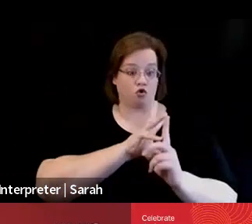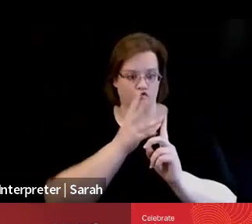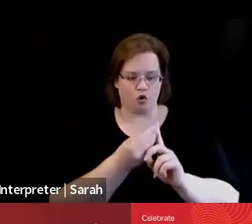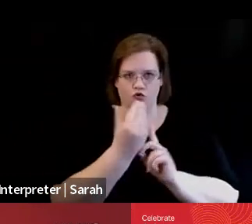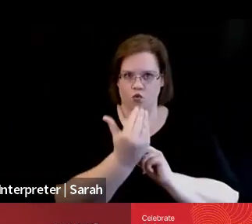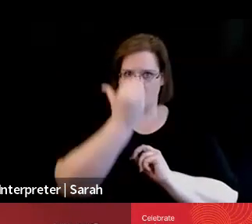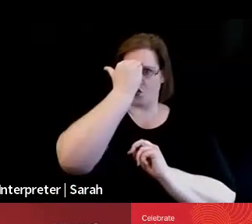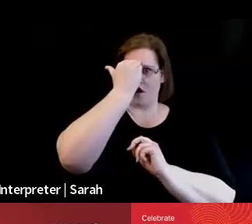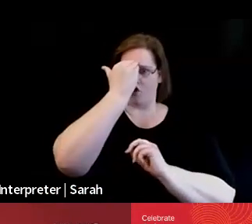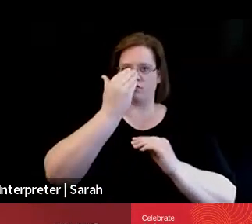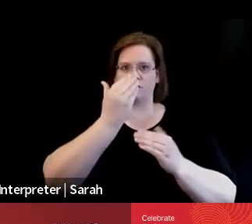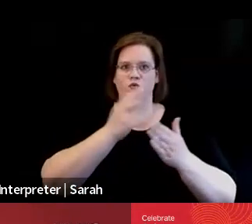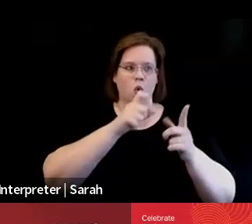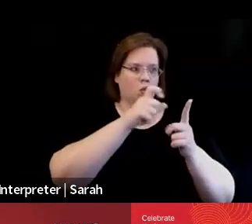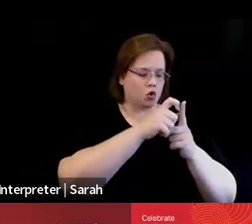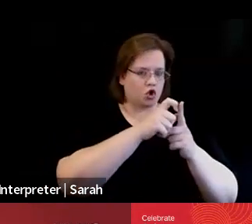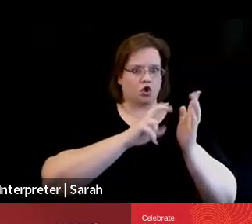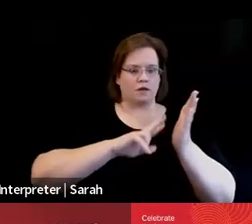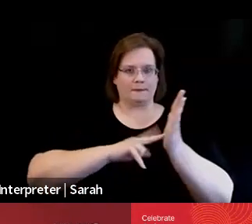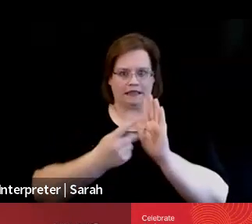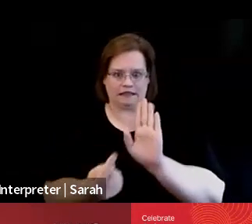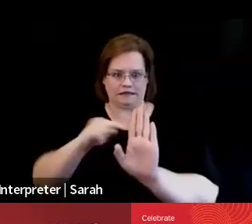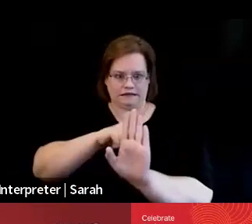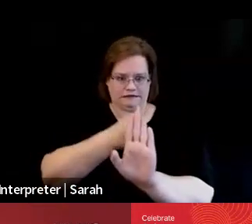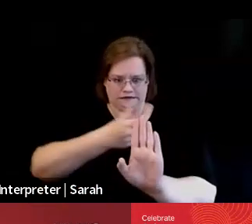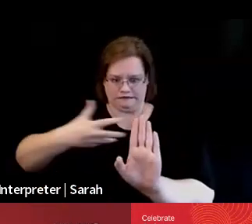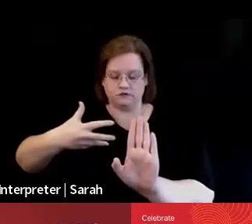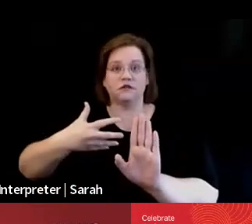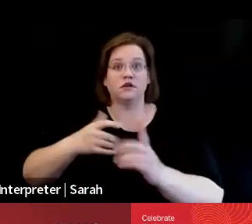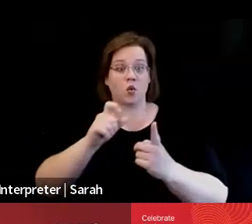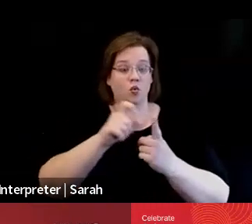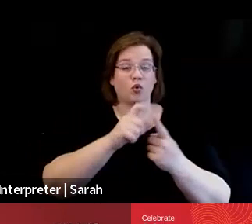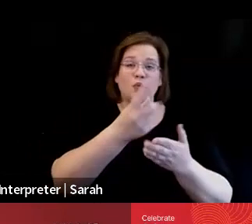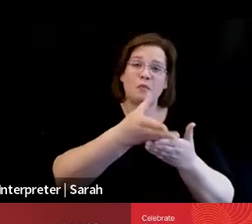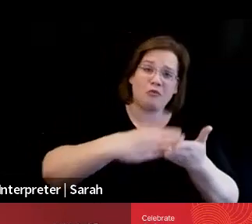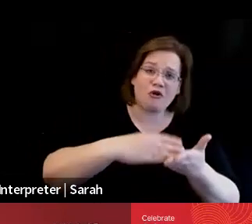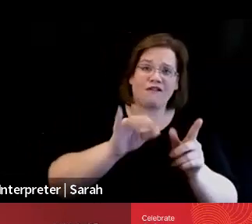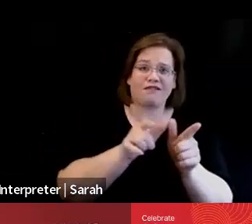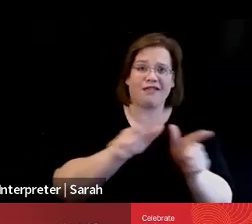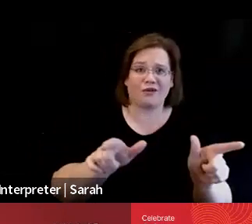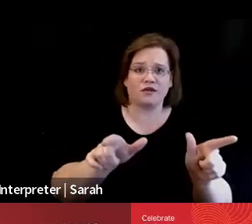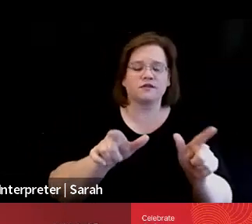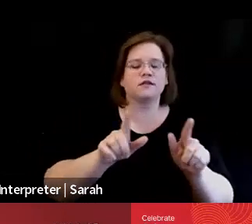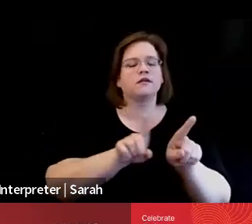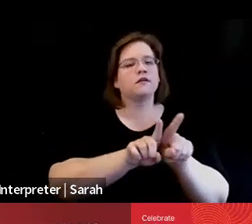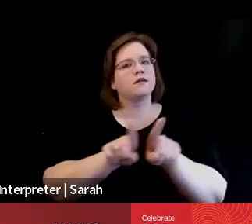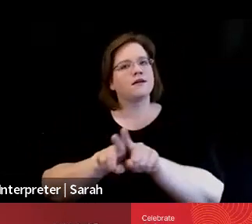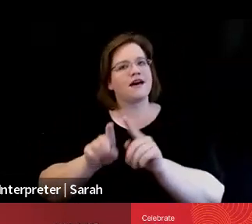what words to interpret, right? But words are only one aspect of the language. But how